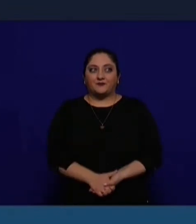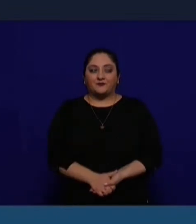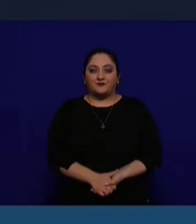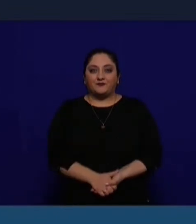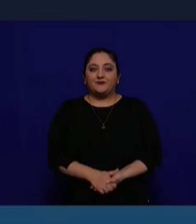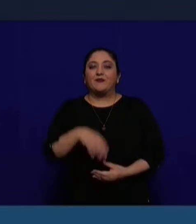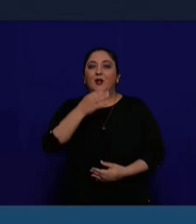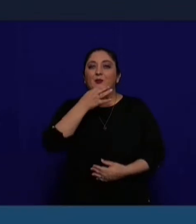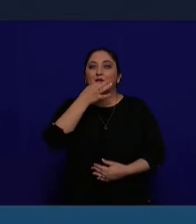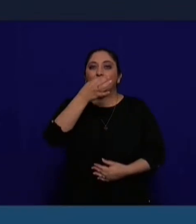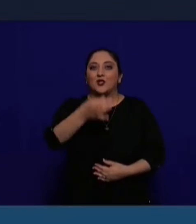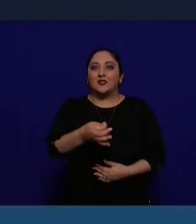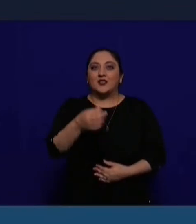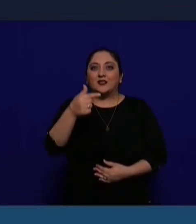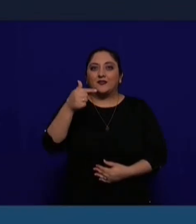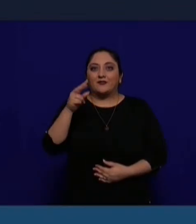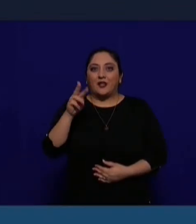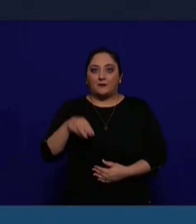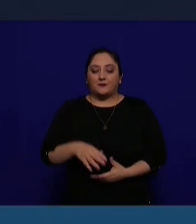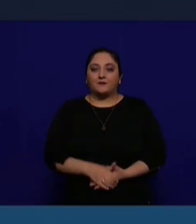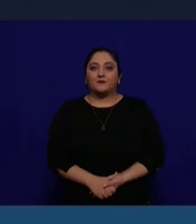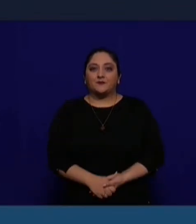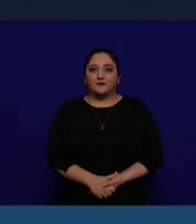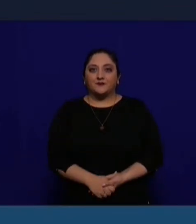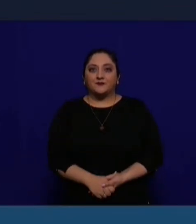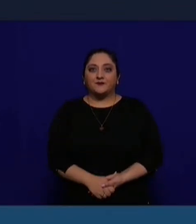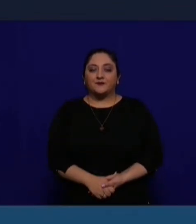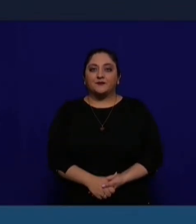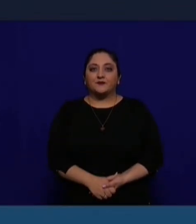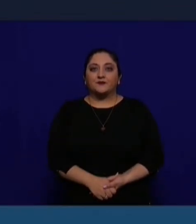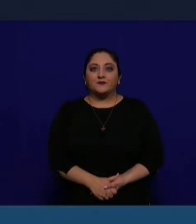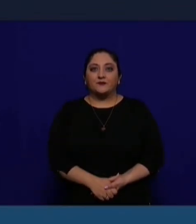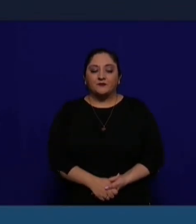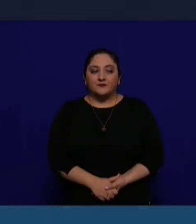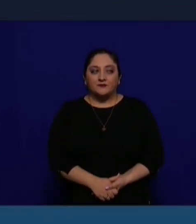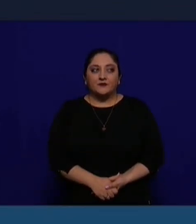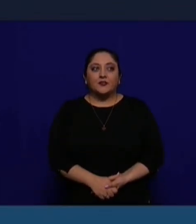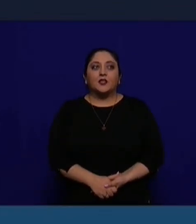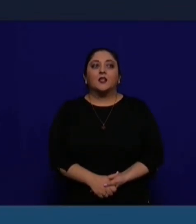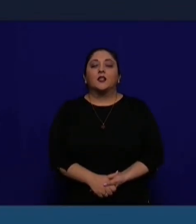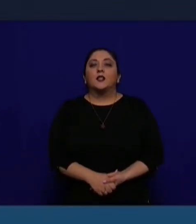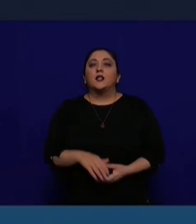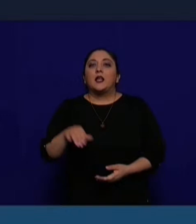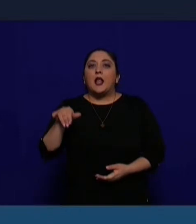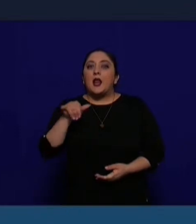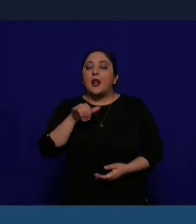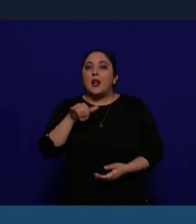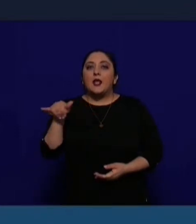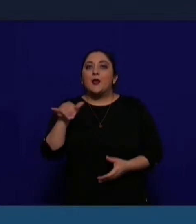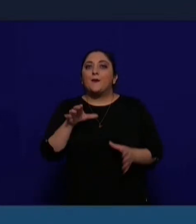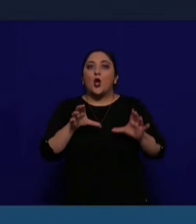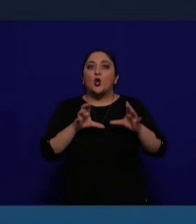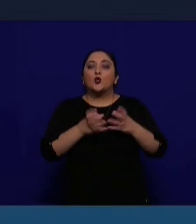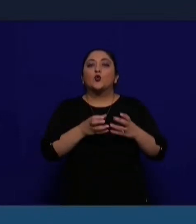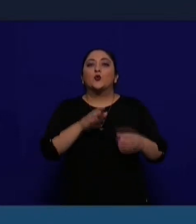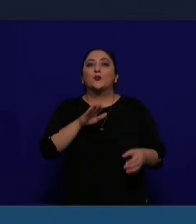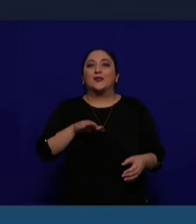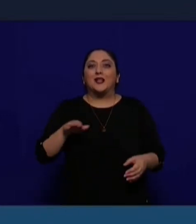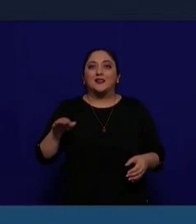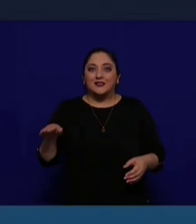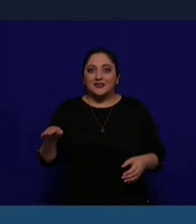TVM? Professor Gauci nsellimlek, li huwa dak il-grupp ta' nies illi